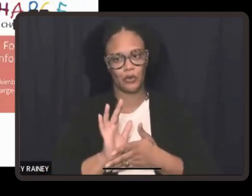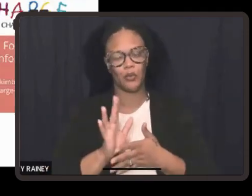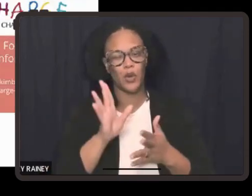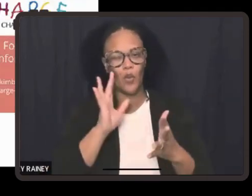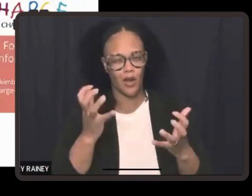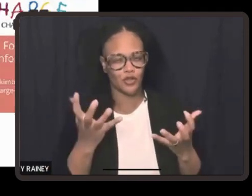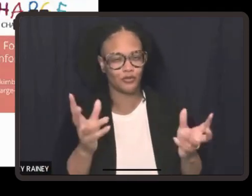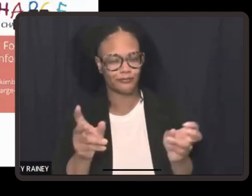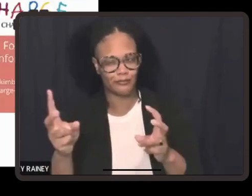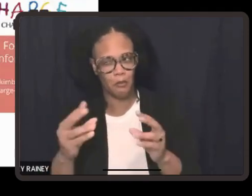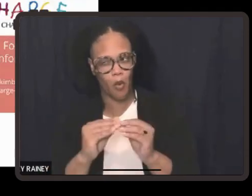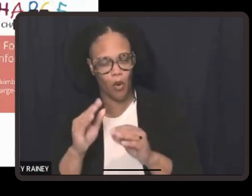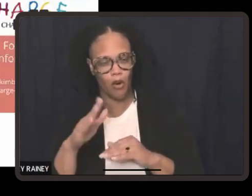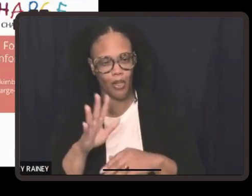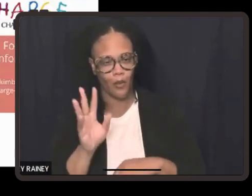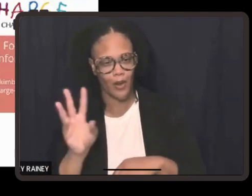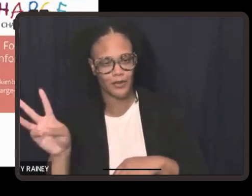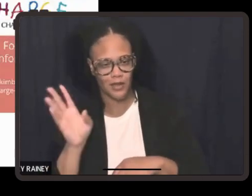essentially,